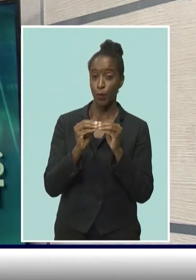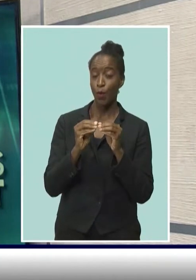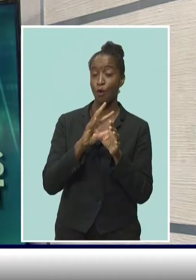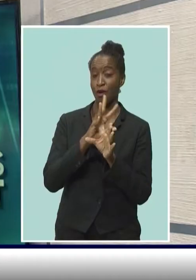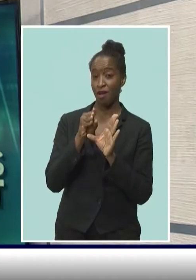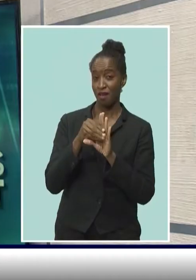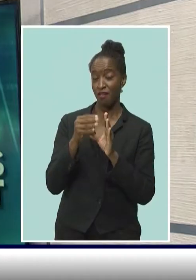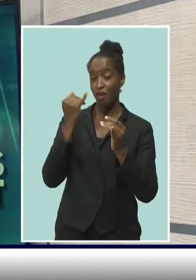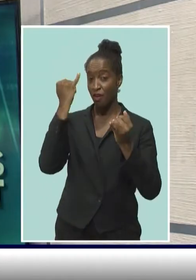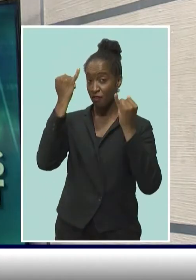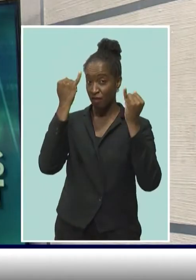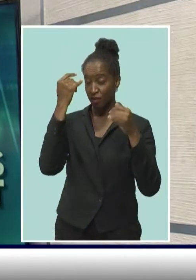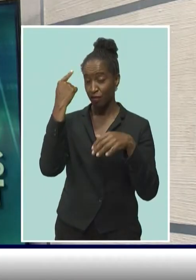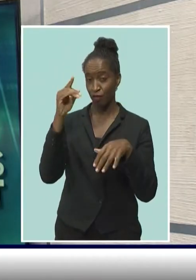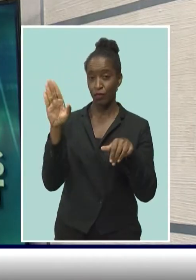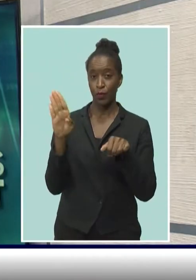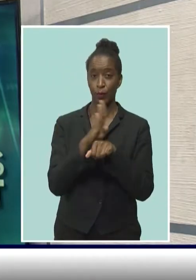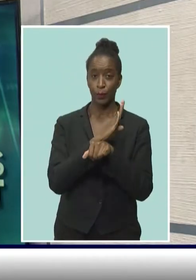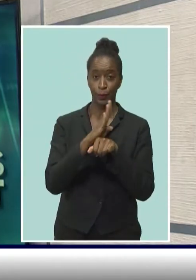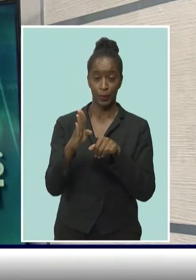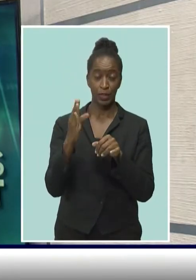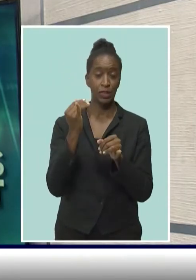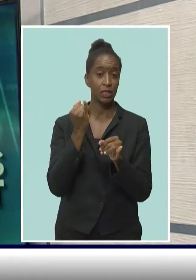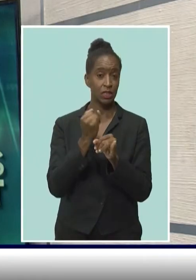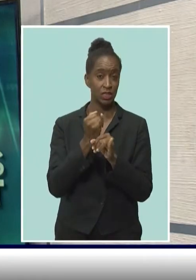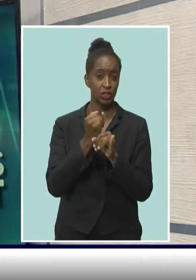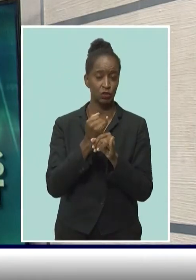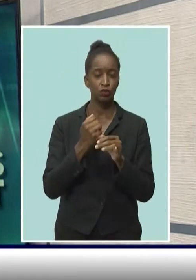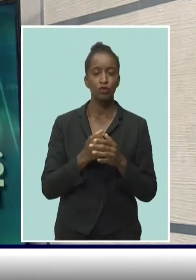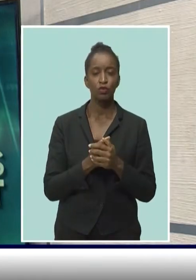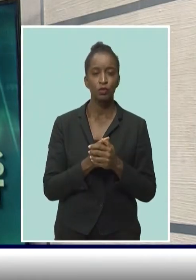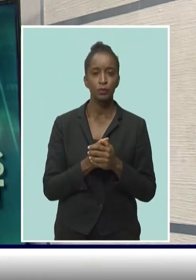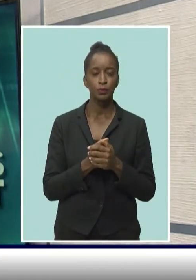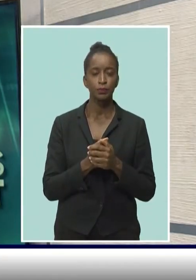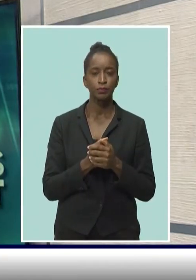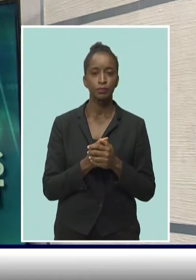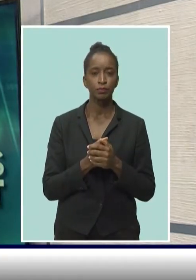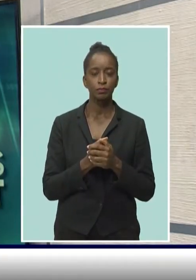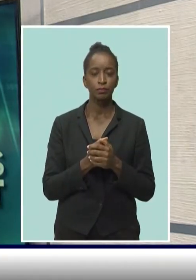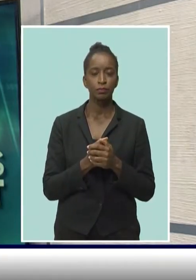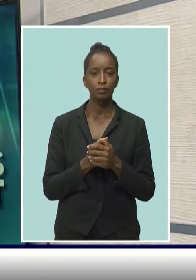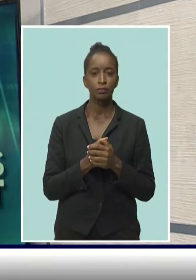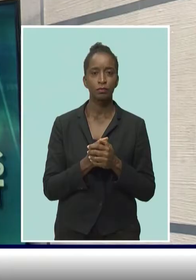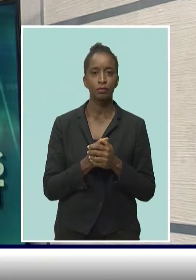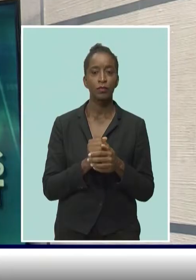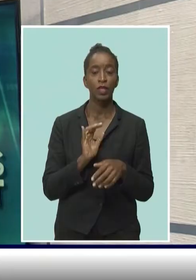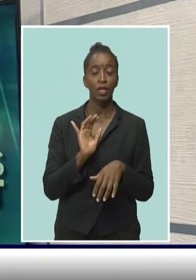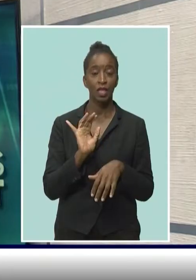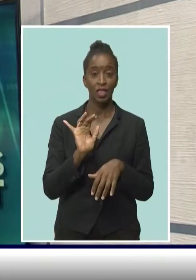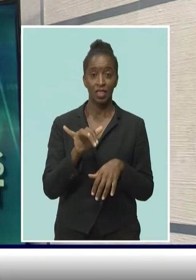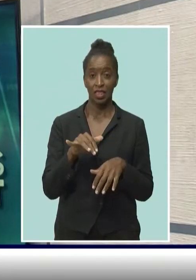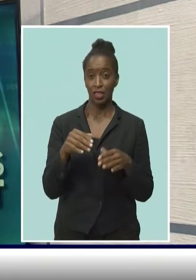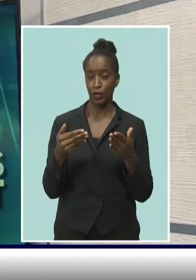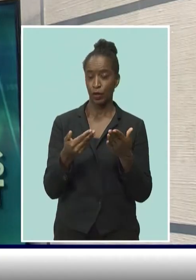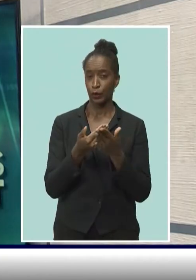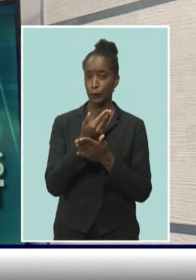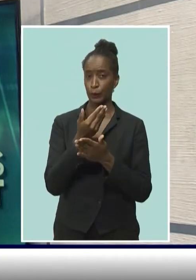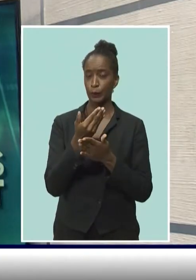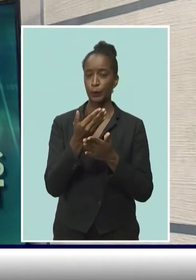launch of the Barbados Trust Fund Limited's Manufest initiative. It was launched at the Pelican Village. Trevor Thorpe